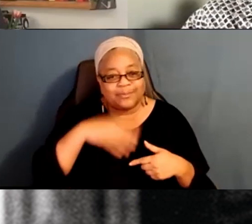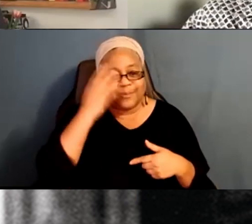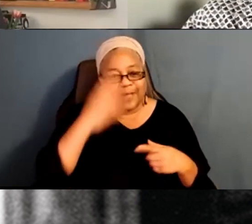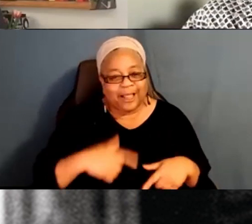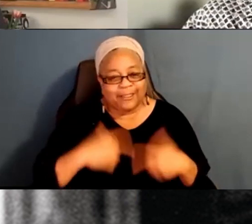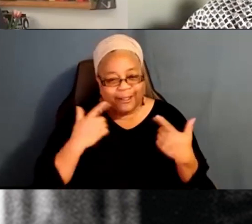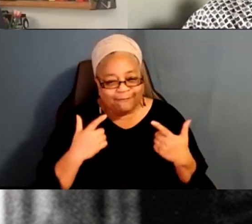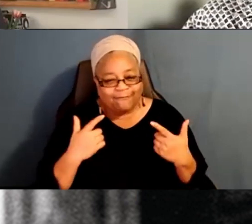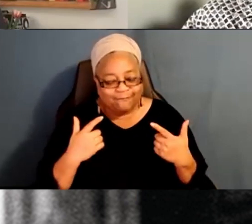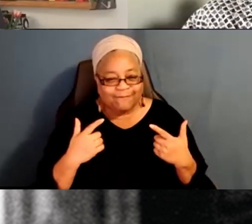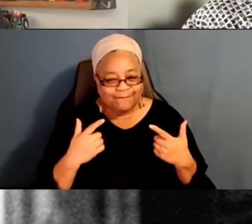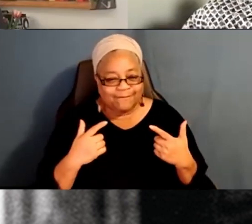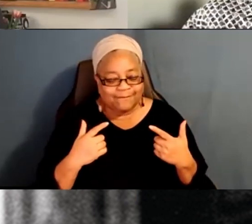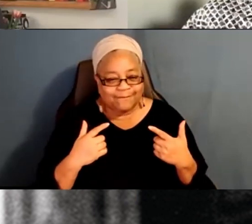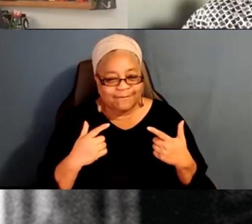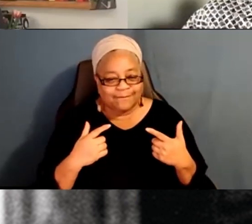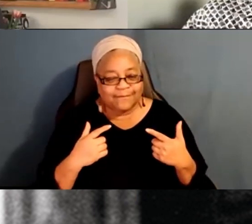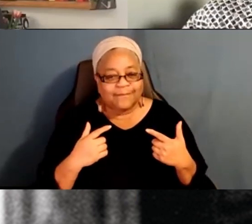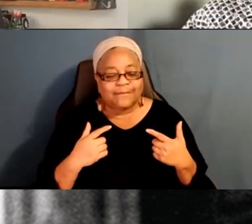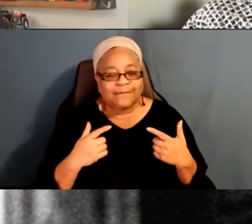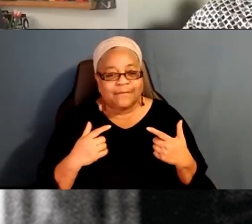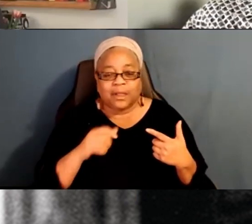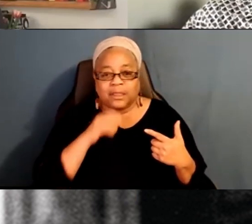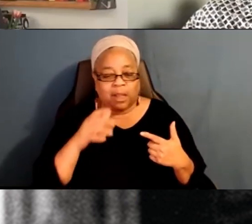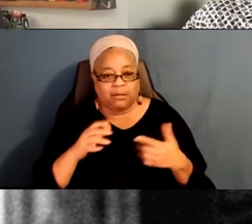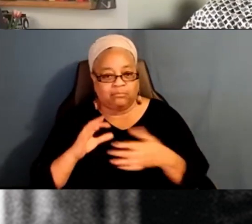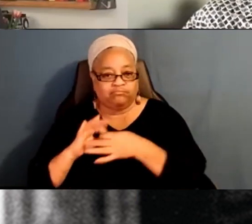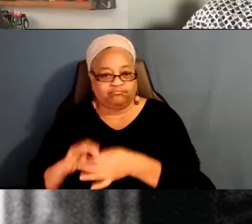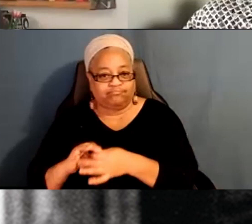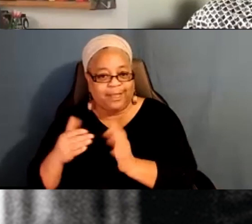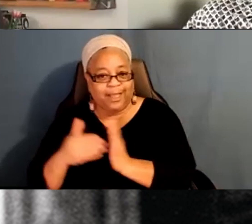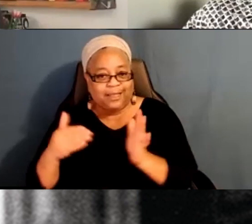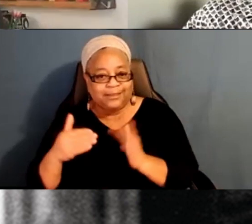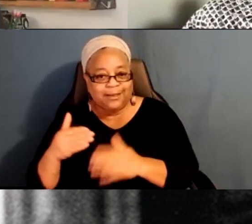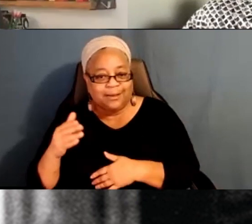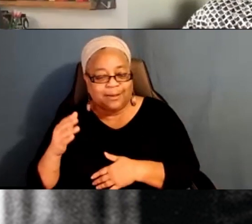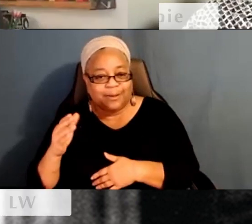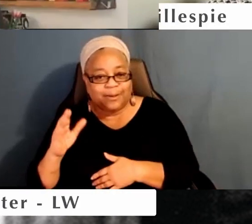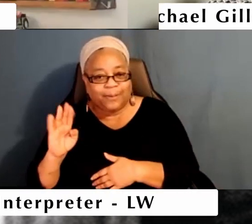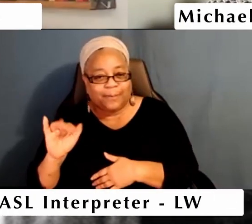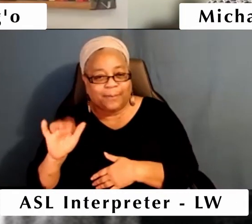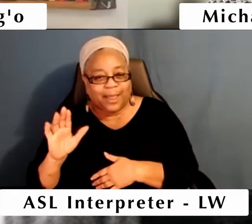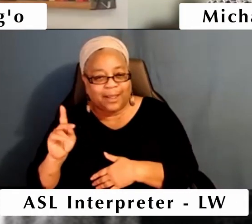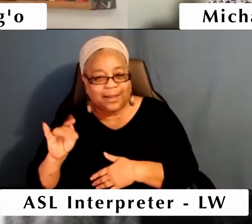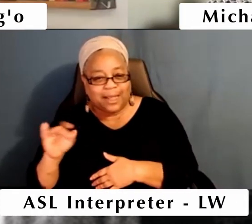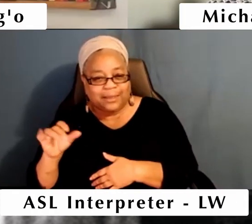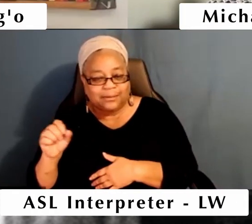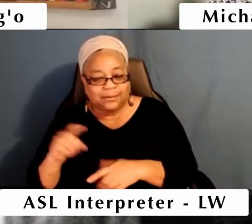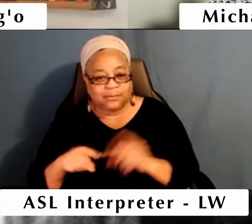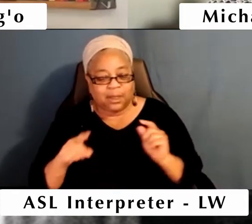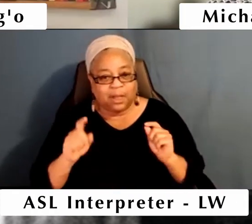different frequential register, right? But it has to be marked. It has to be